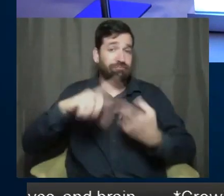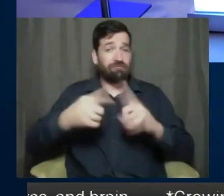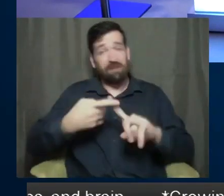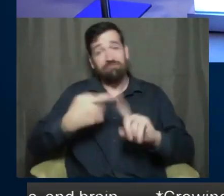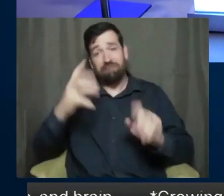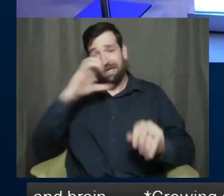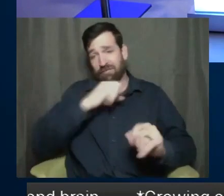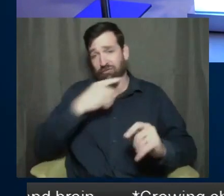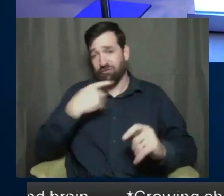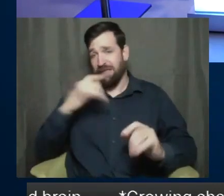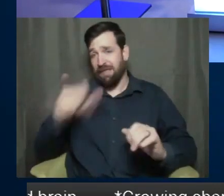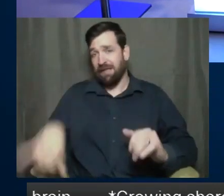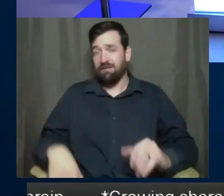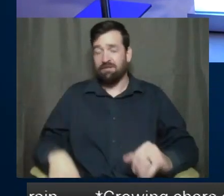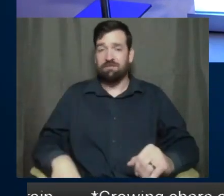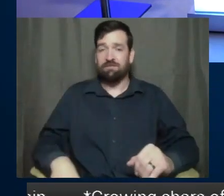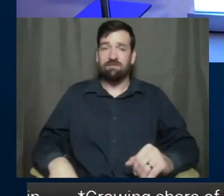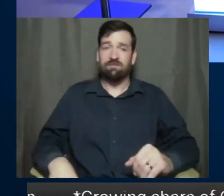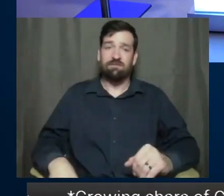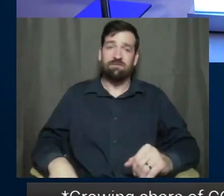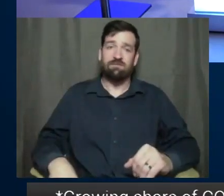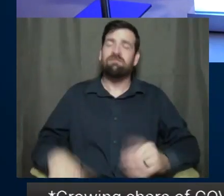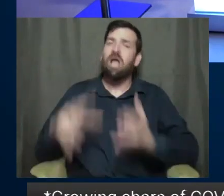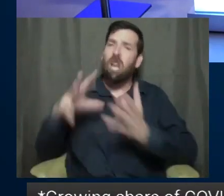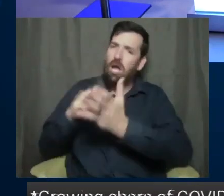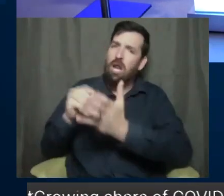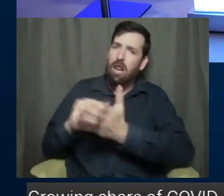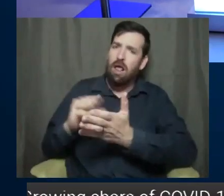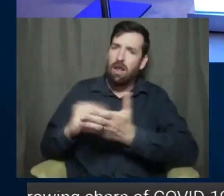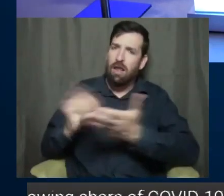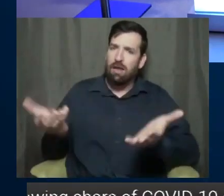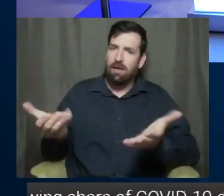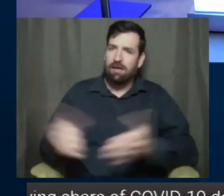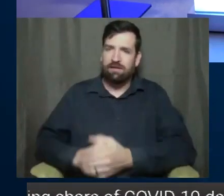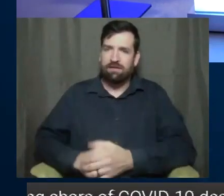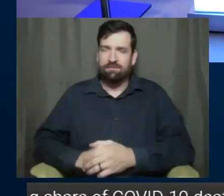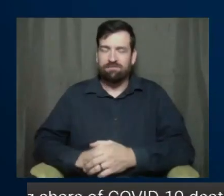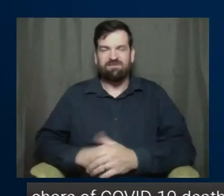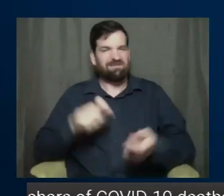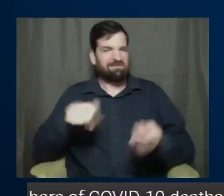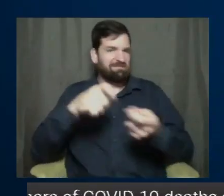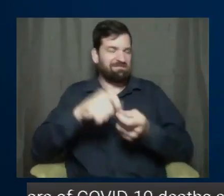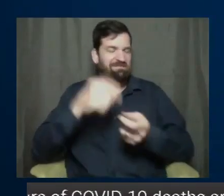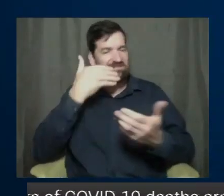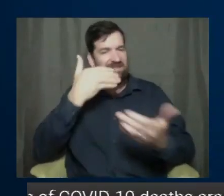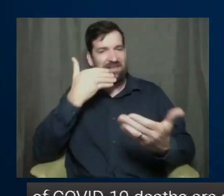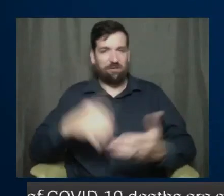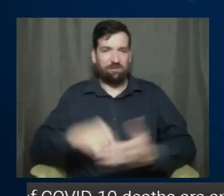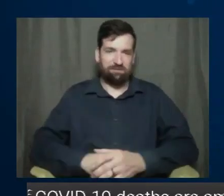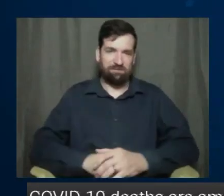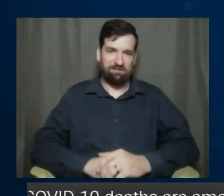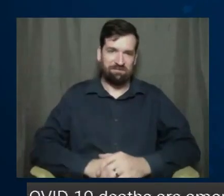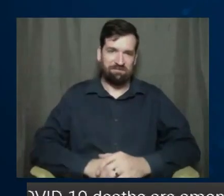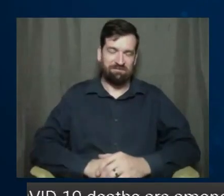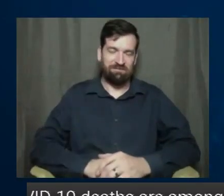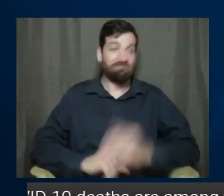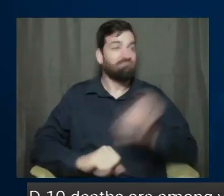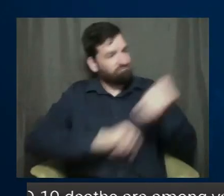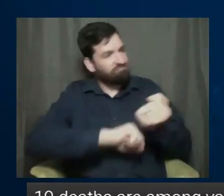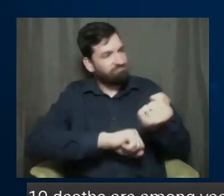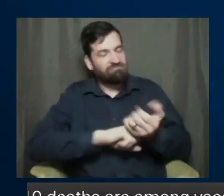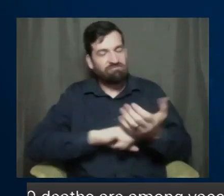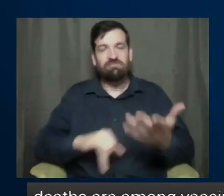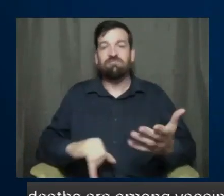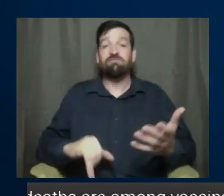but but Dr. Smith said we'll keep the I'm learning right on going track. here on the show. Exactly. All right. Thank you for the backing. Okay, so we are back. We're